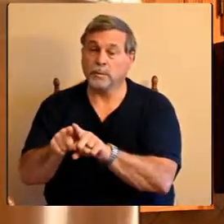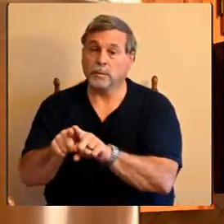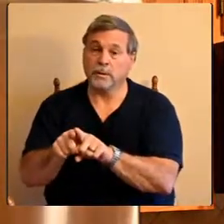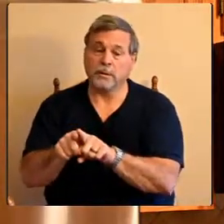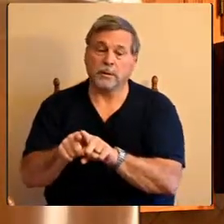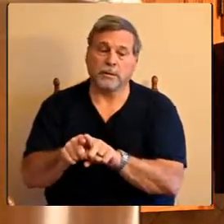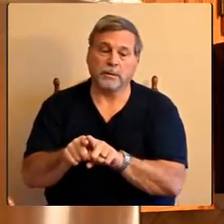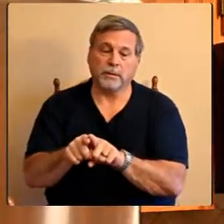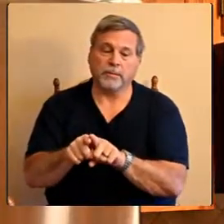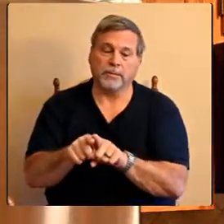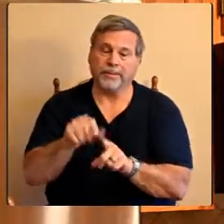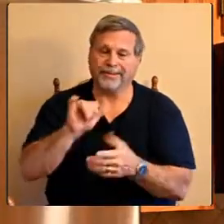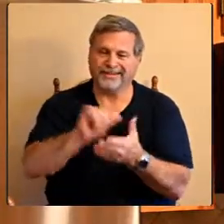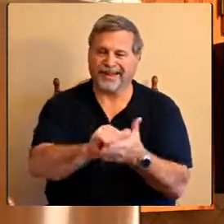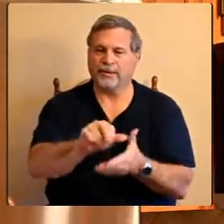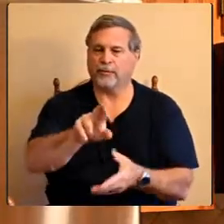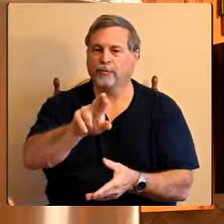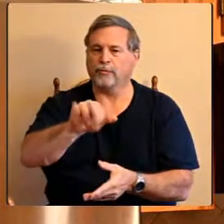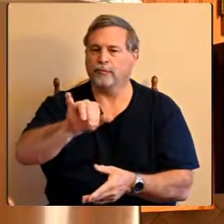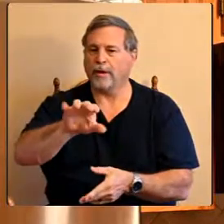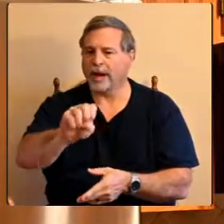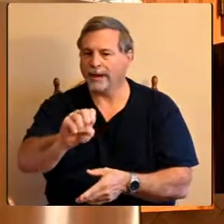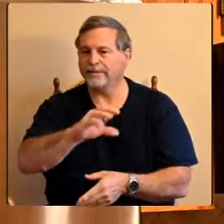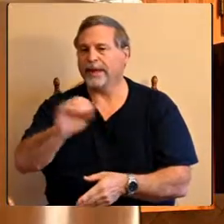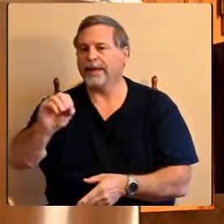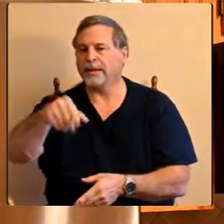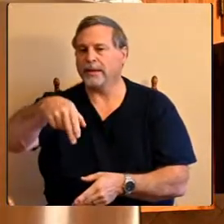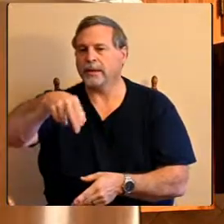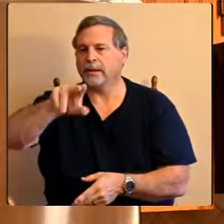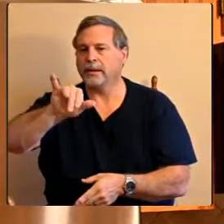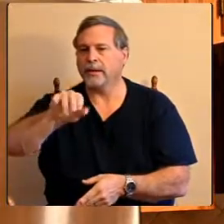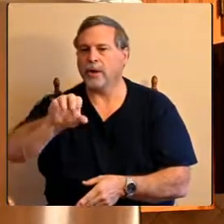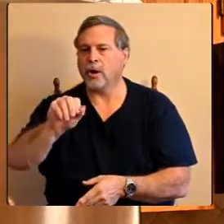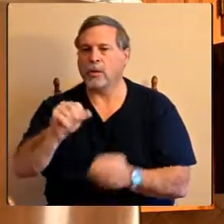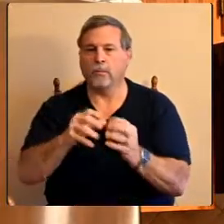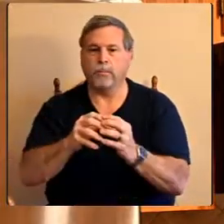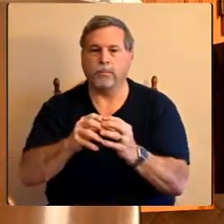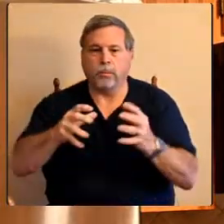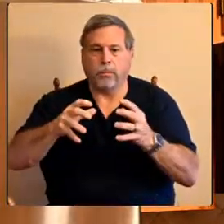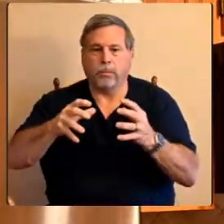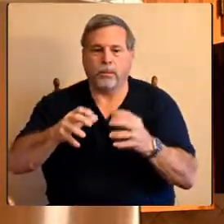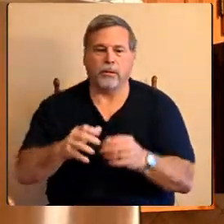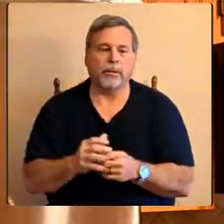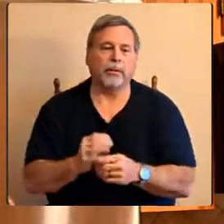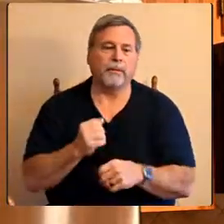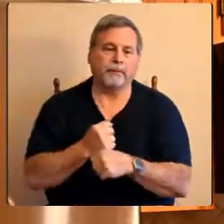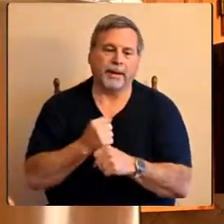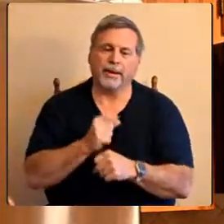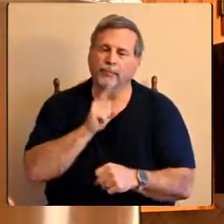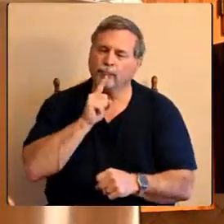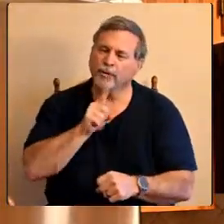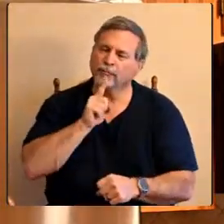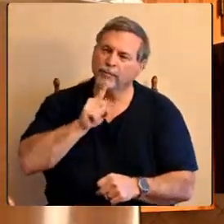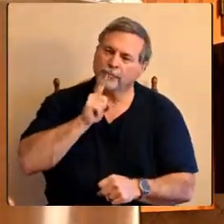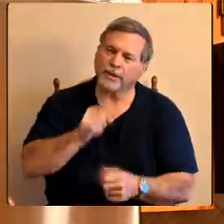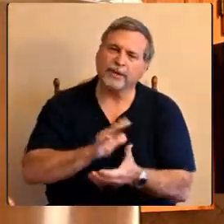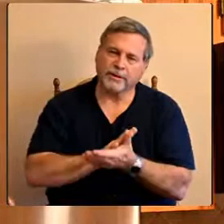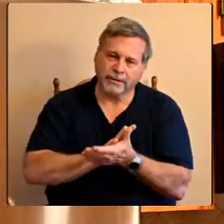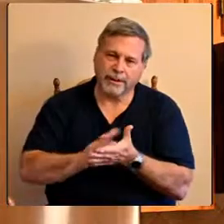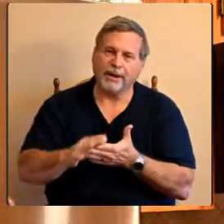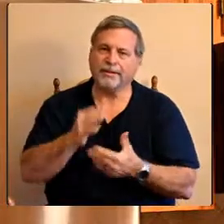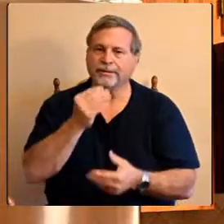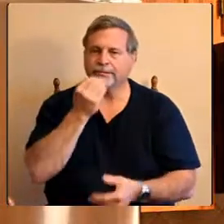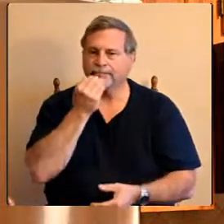those kernels or those rice and quinoa are going to plump up. And it's going to make this a really, really